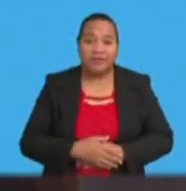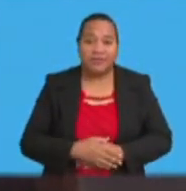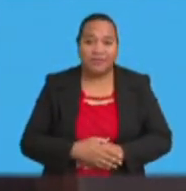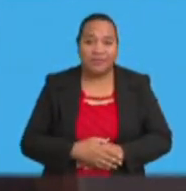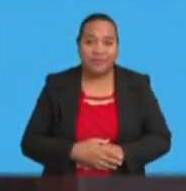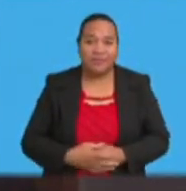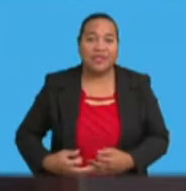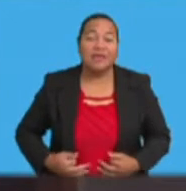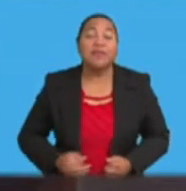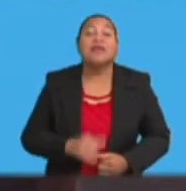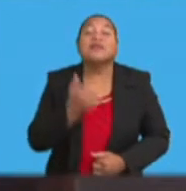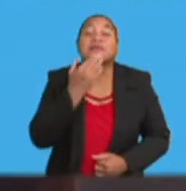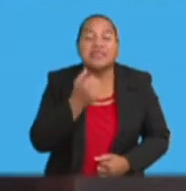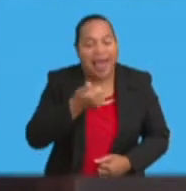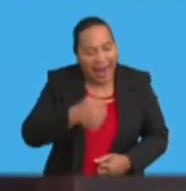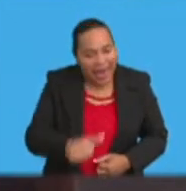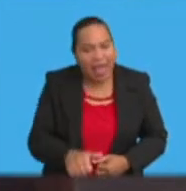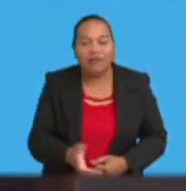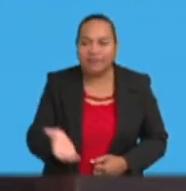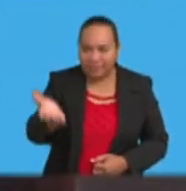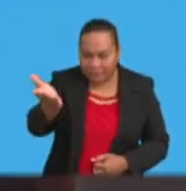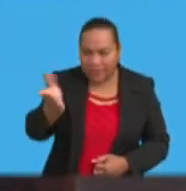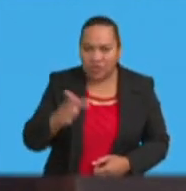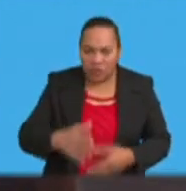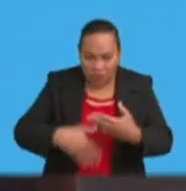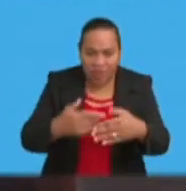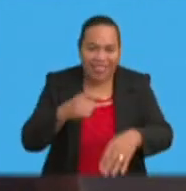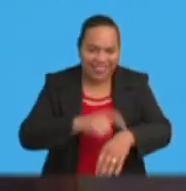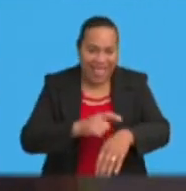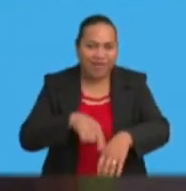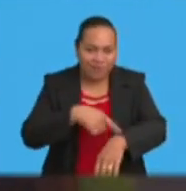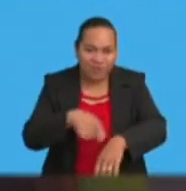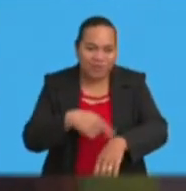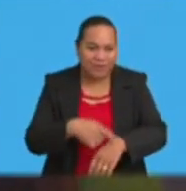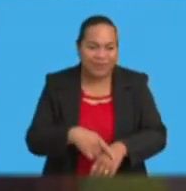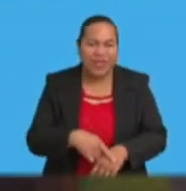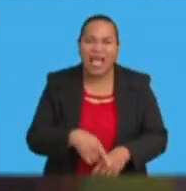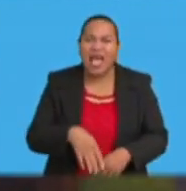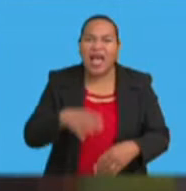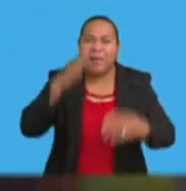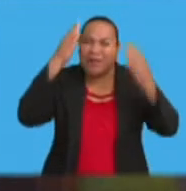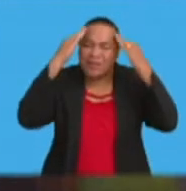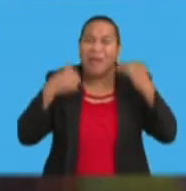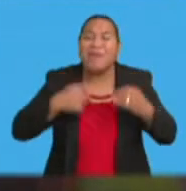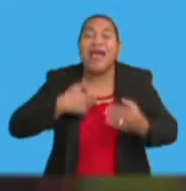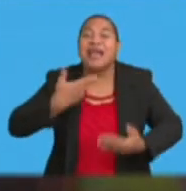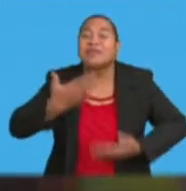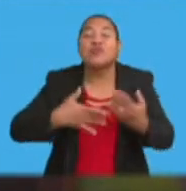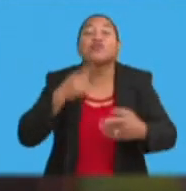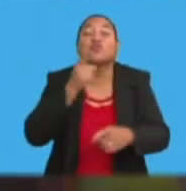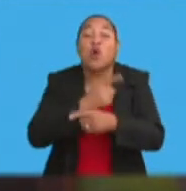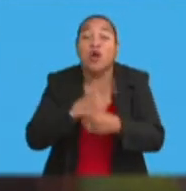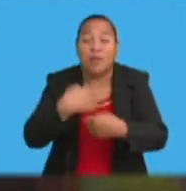order. Please allow the Honourable Minister to carry on. Time is going. Madam Speaker, I am explaining that when you talk about